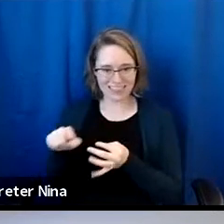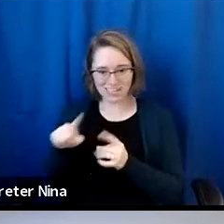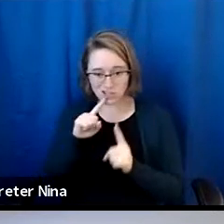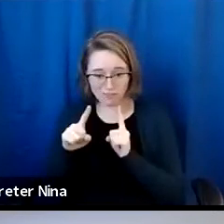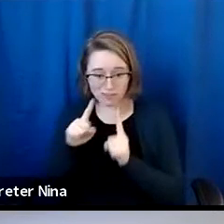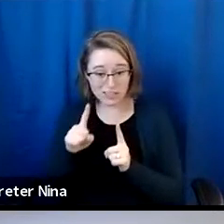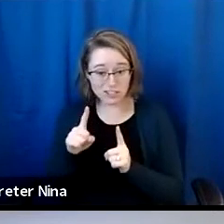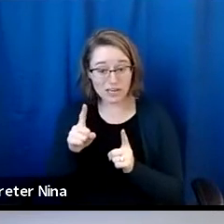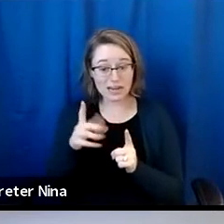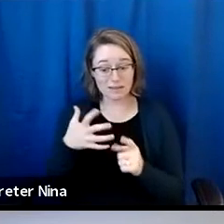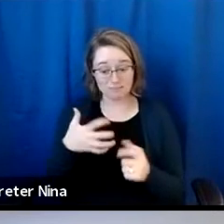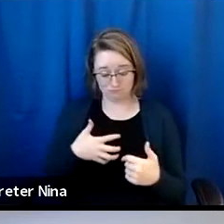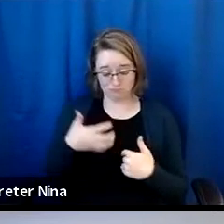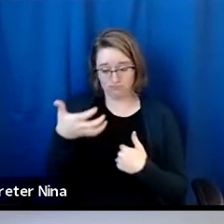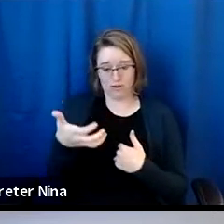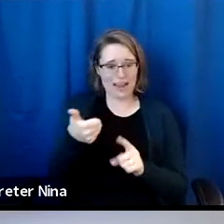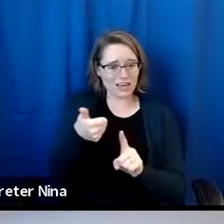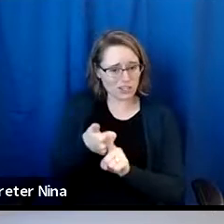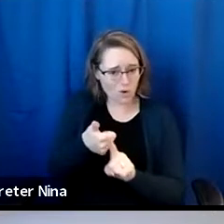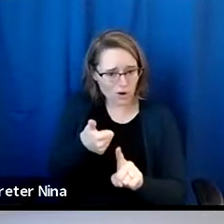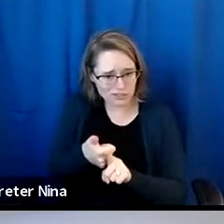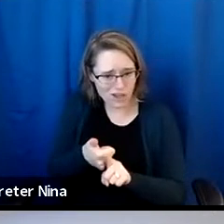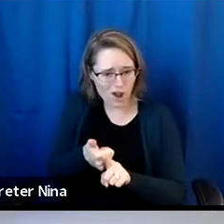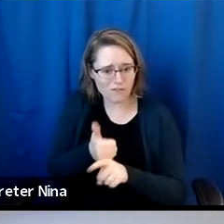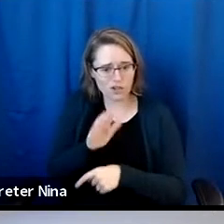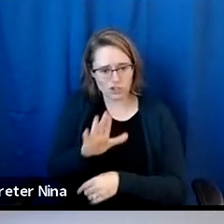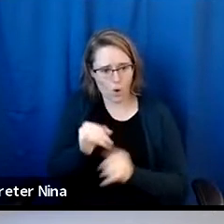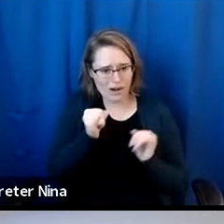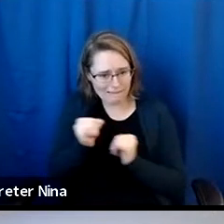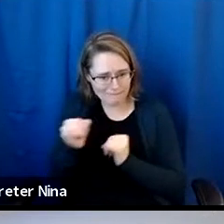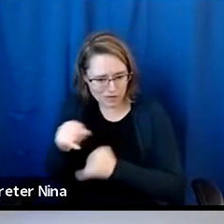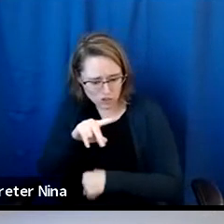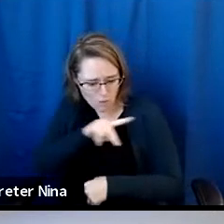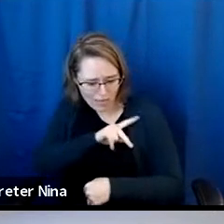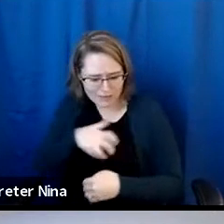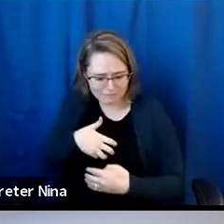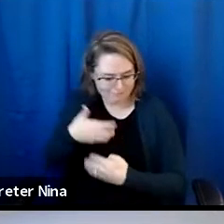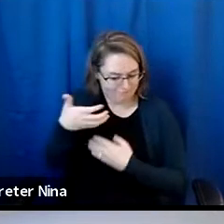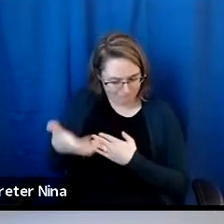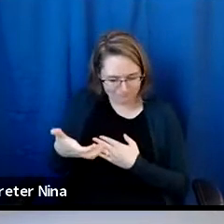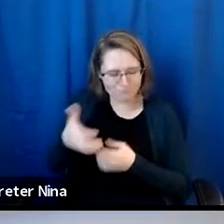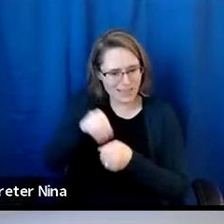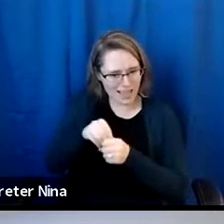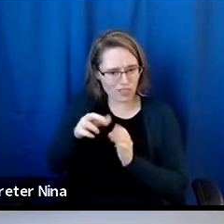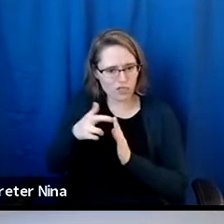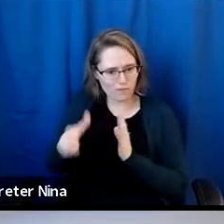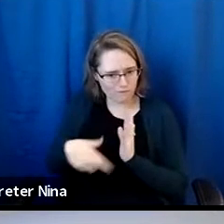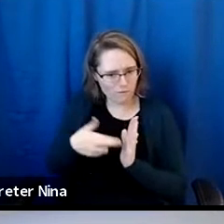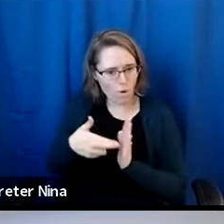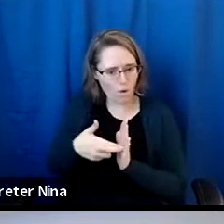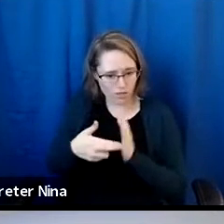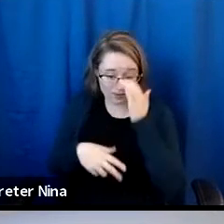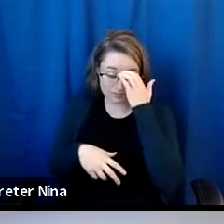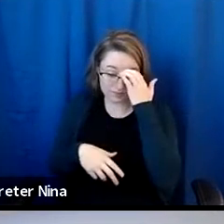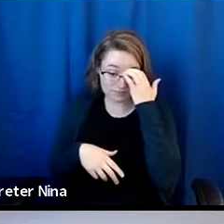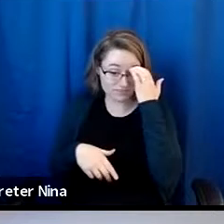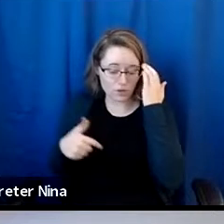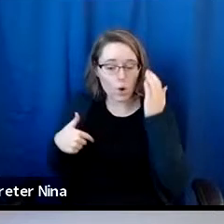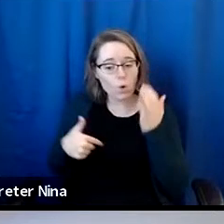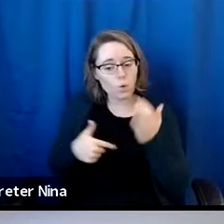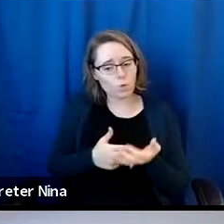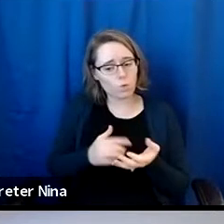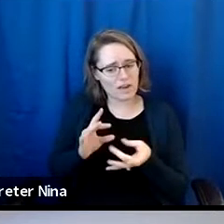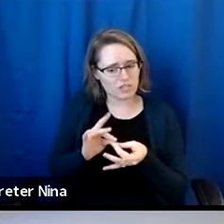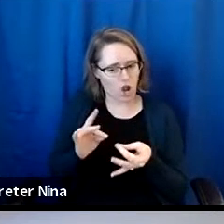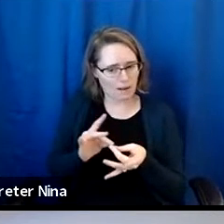bringing yourself, bringing your individuality into whatever role it is. We talk about things that